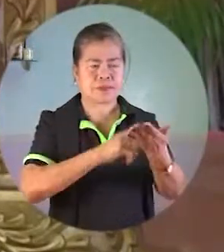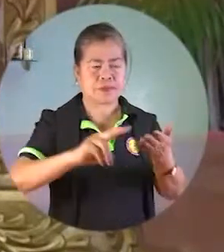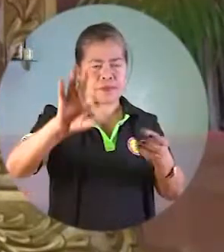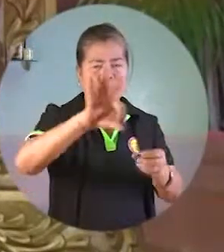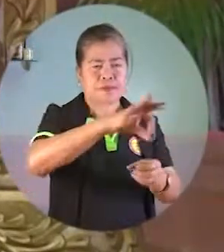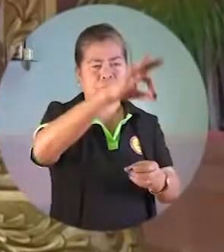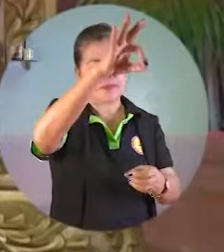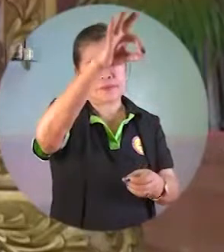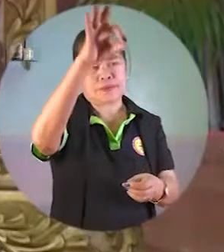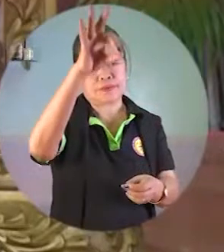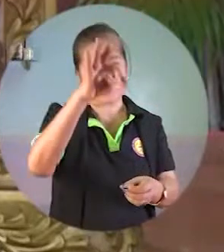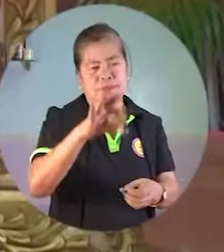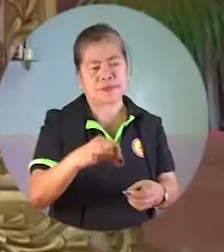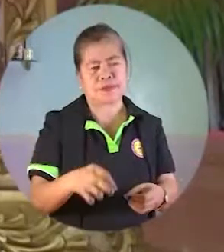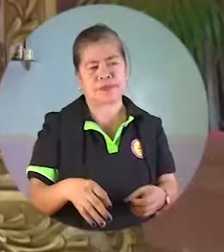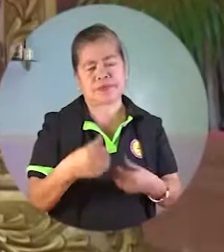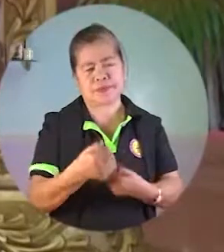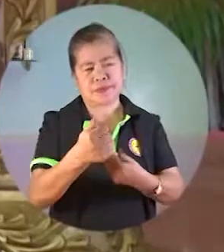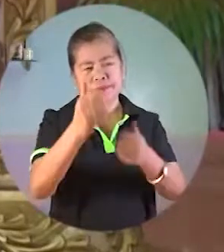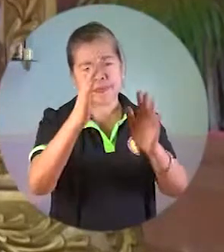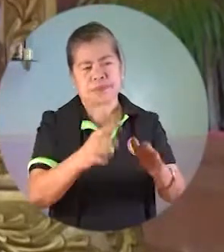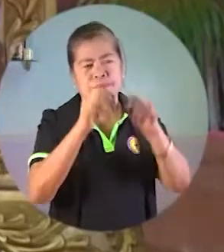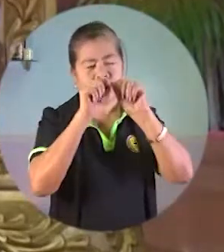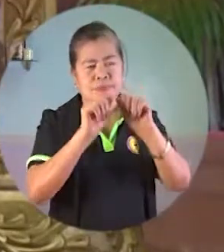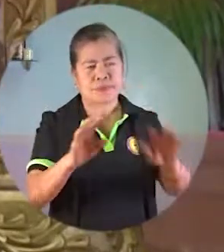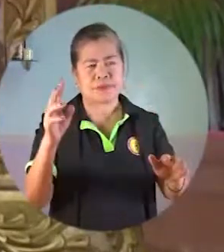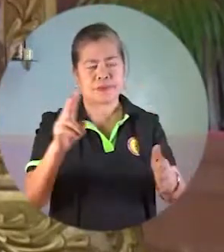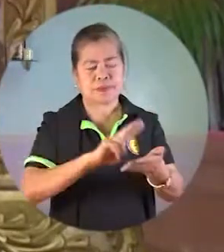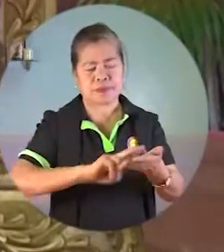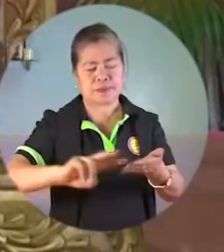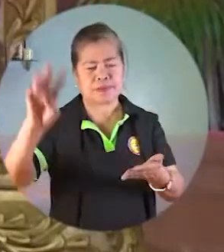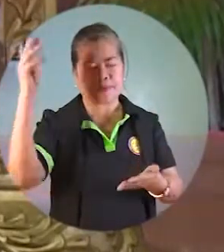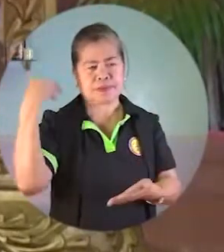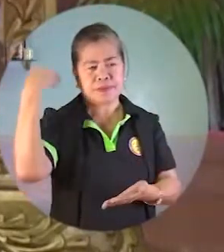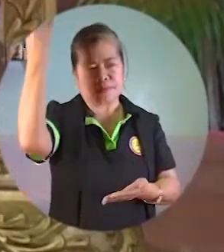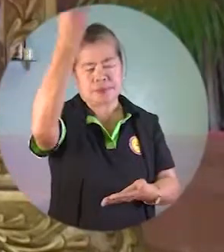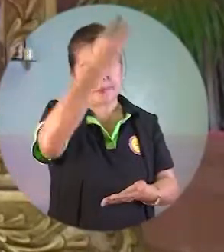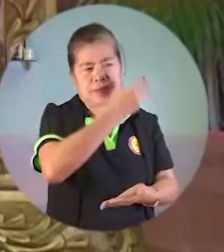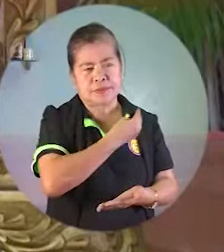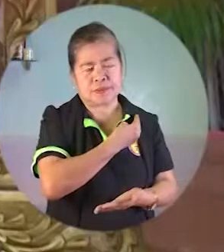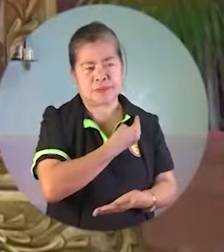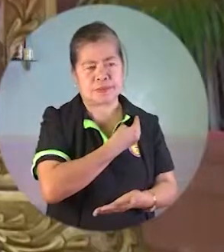the Holy Spirit to the Apostles and the Blessed Virgin Mary.